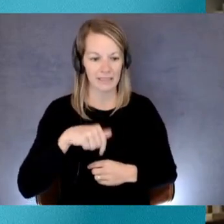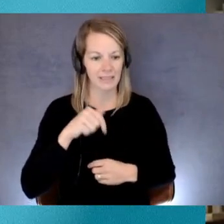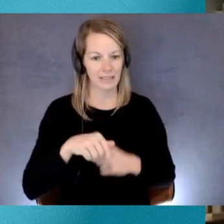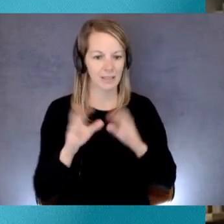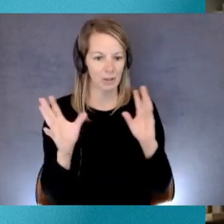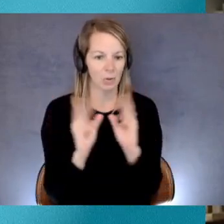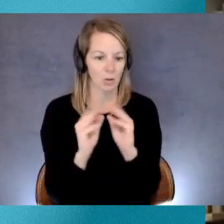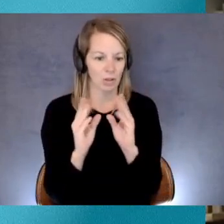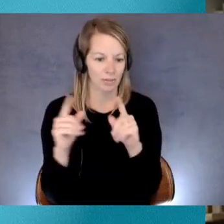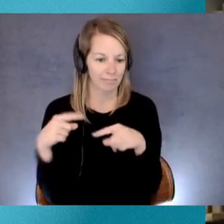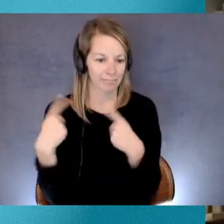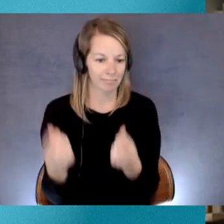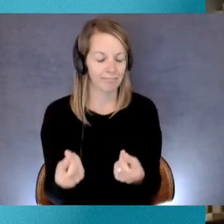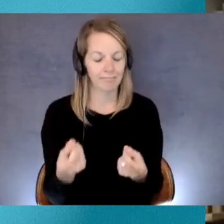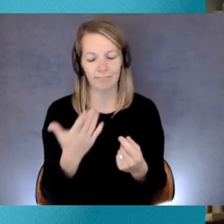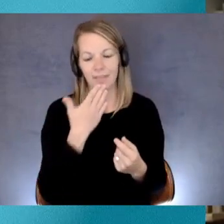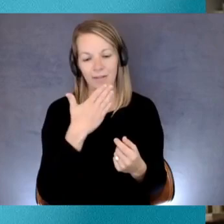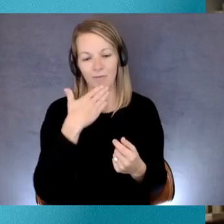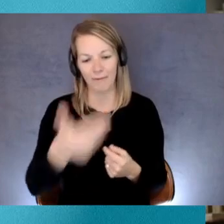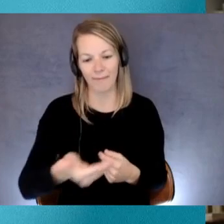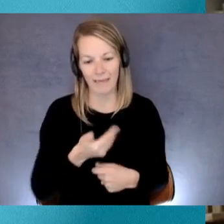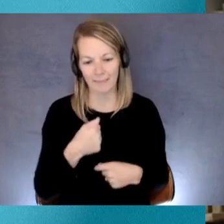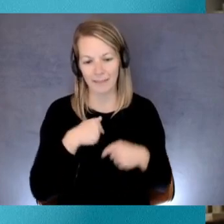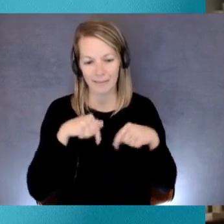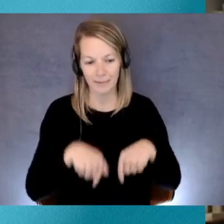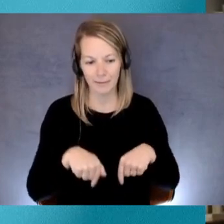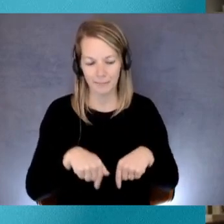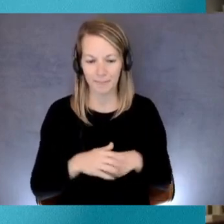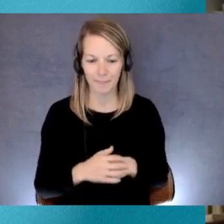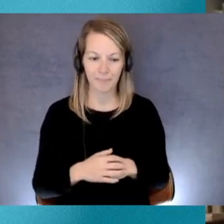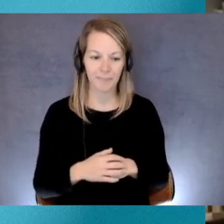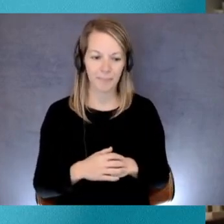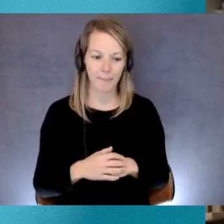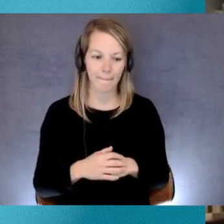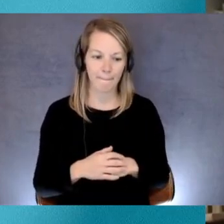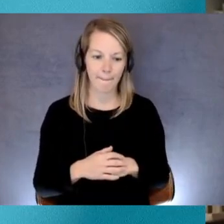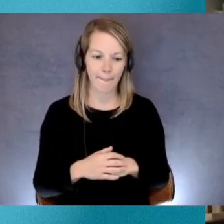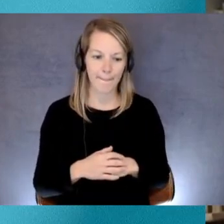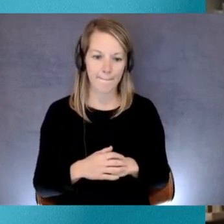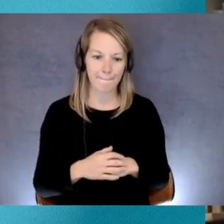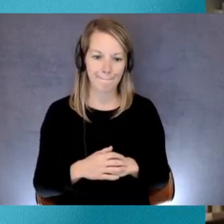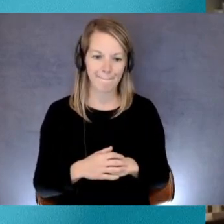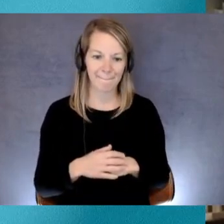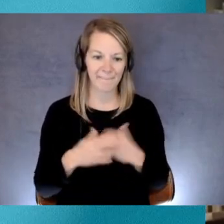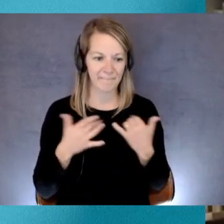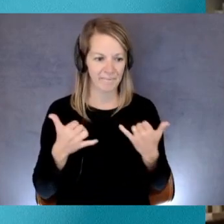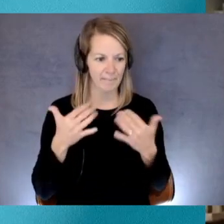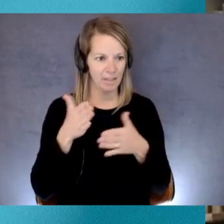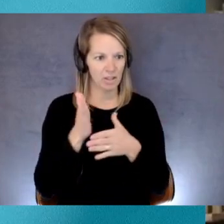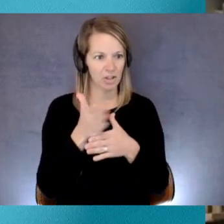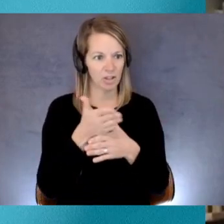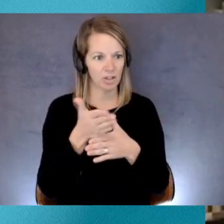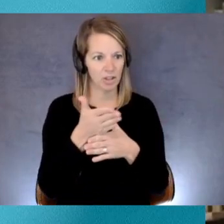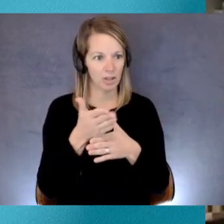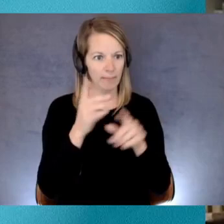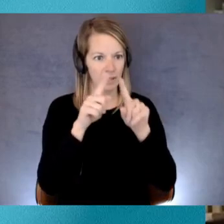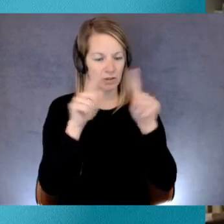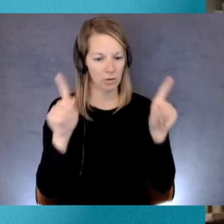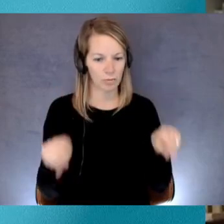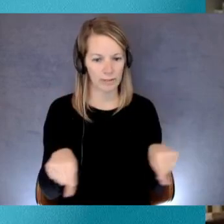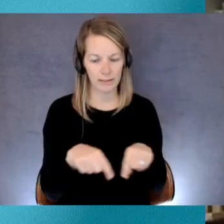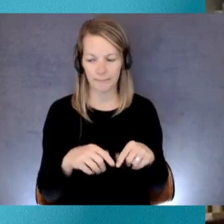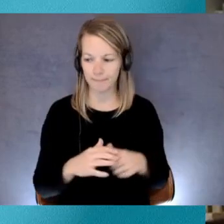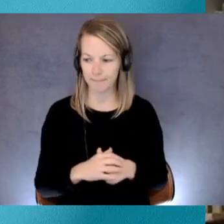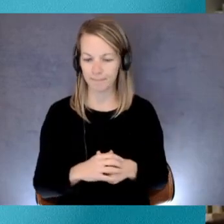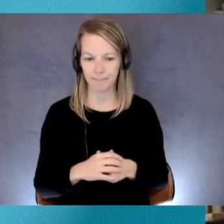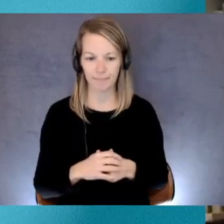consortium thus far, and thank you for inviting me to be here. I am going to share my screen, and